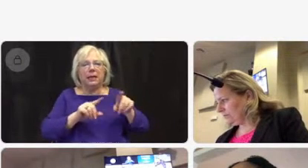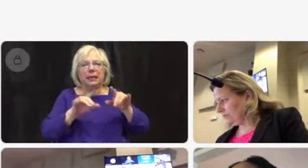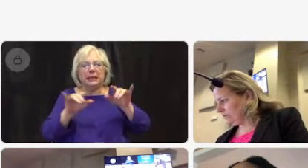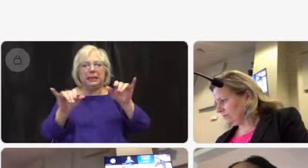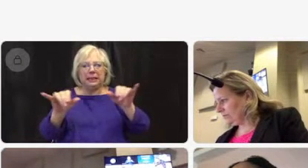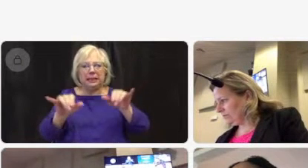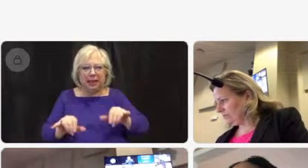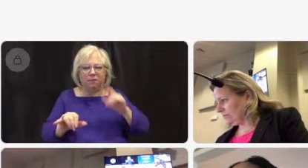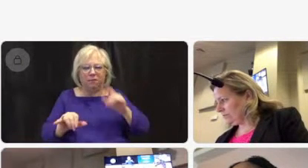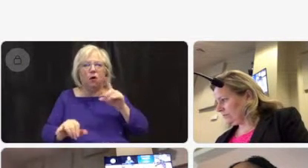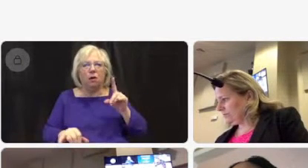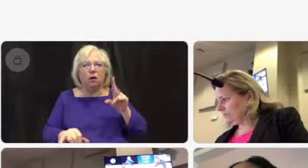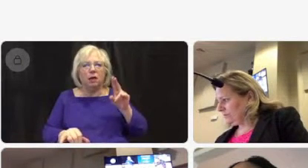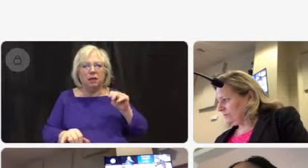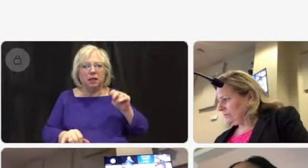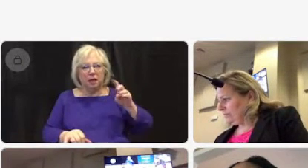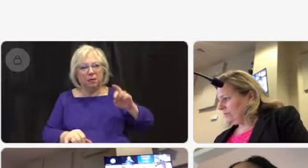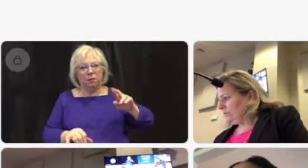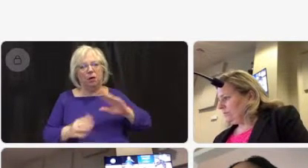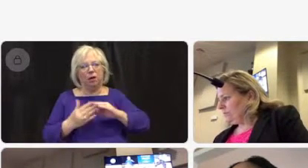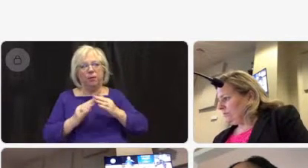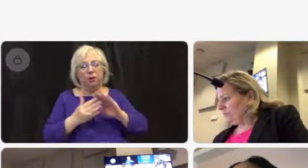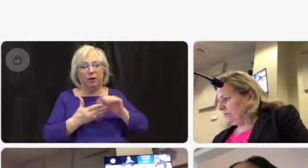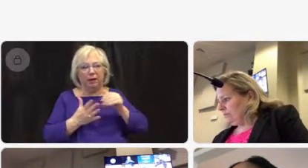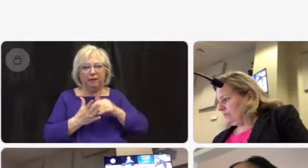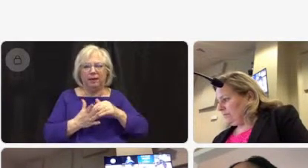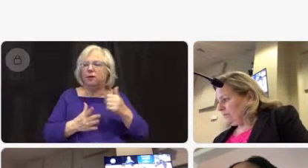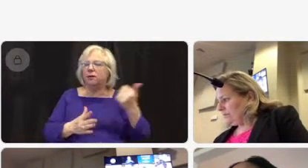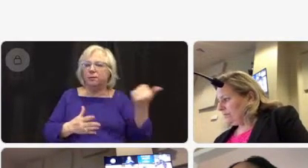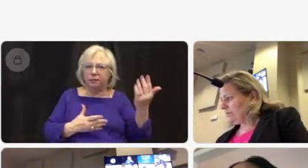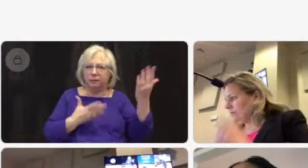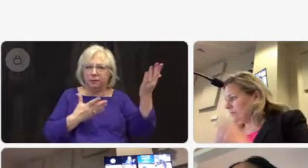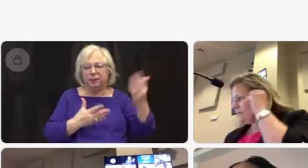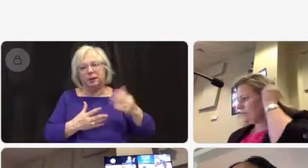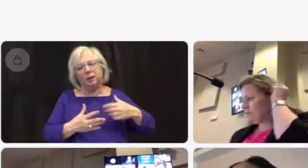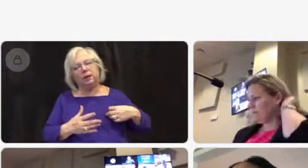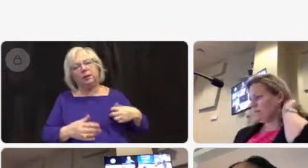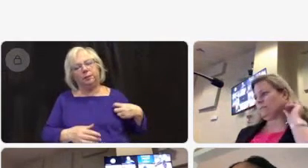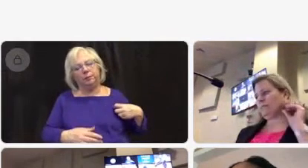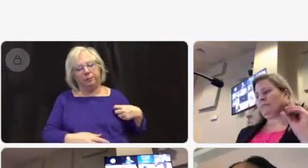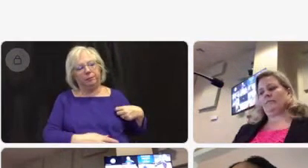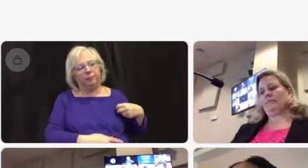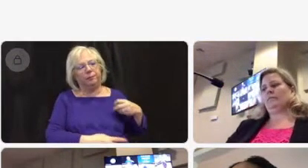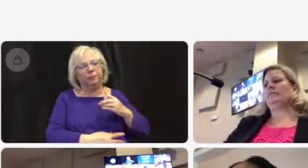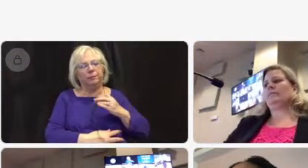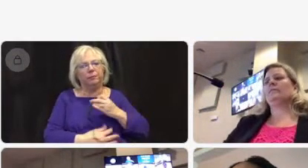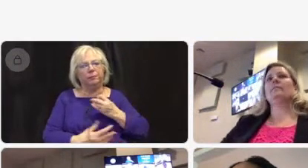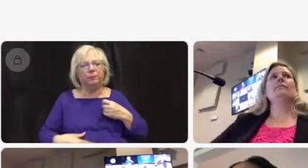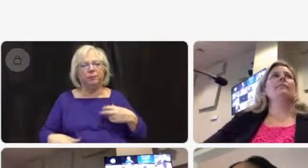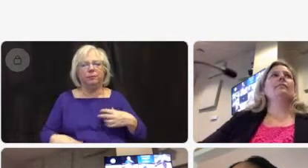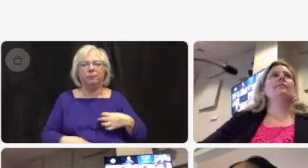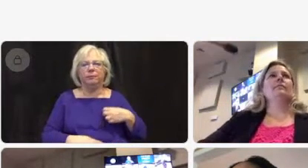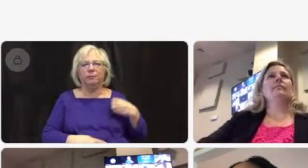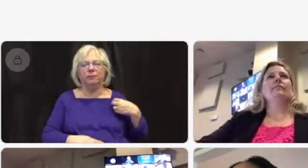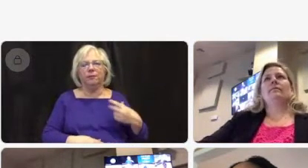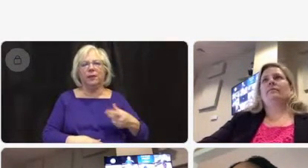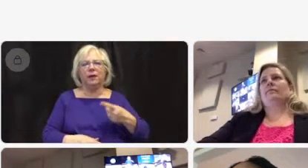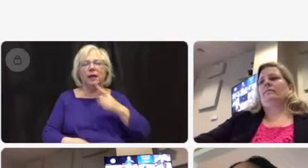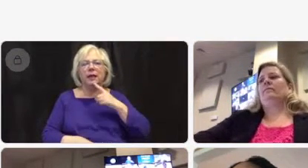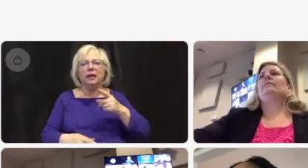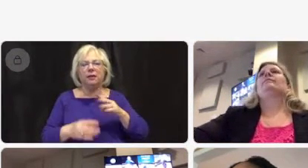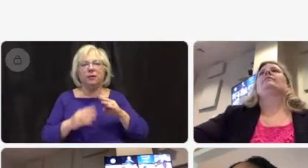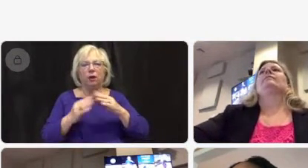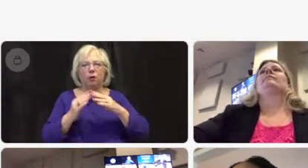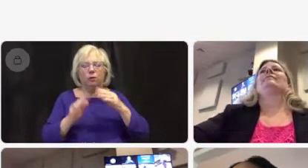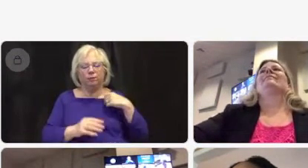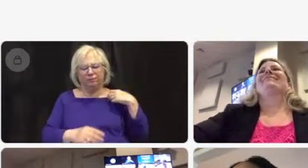the Dunbar Community Center? So on Dunbar Community Center, yes, sir. So Ketcher is a roofing company that we've